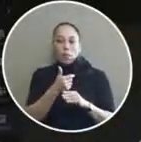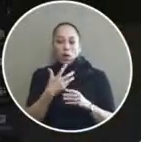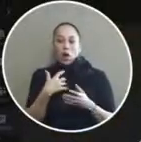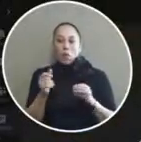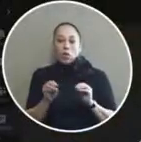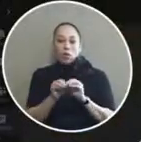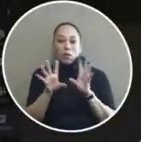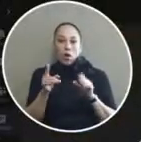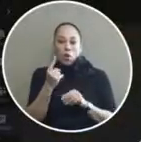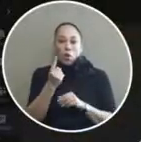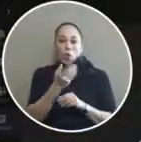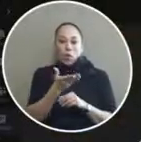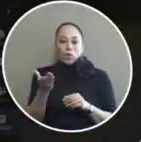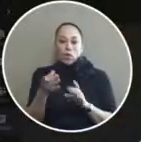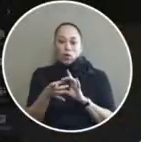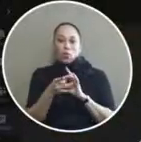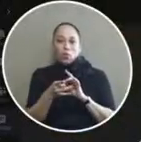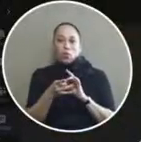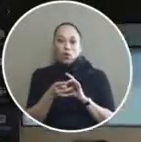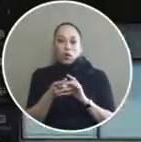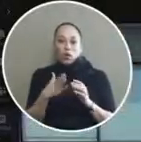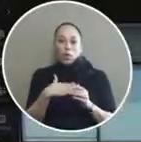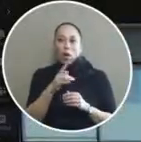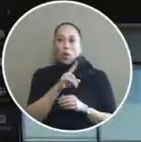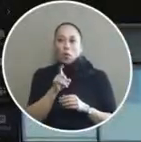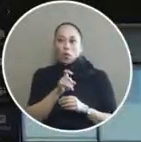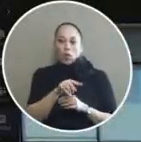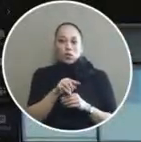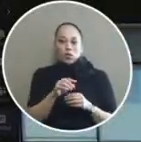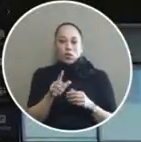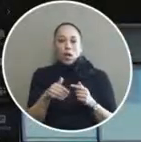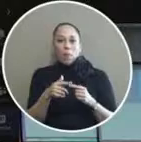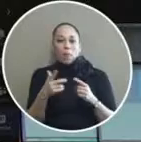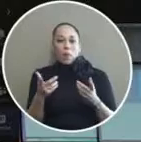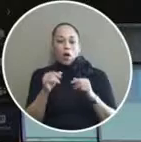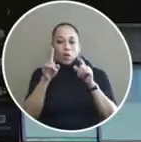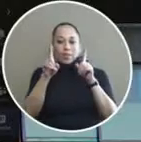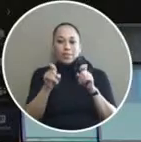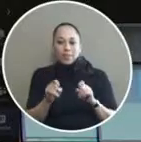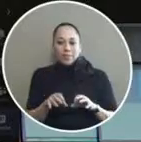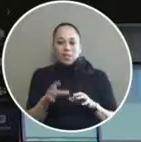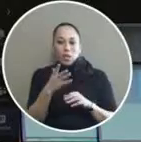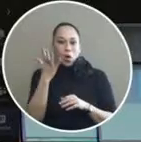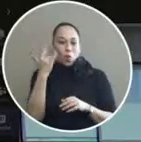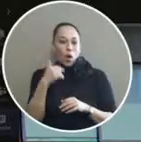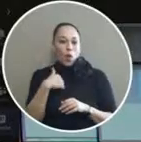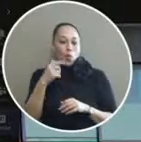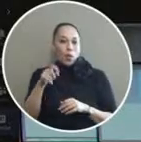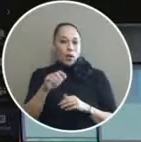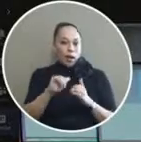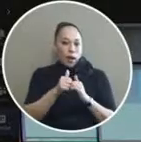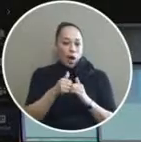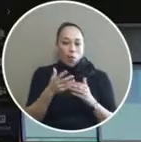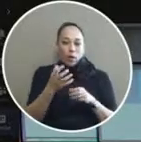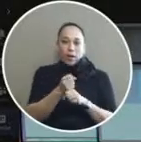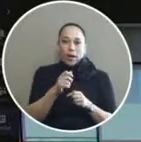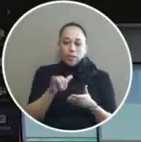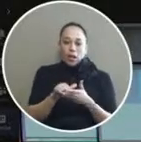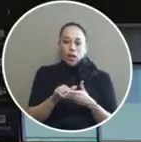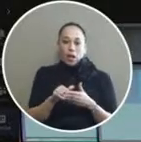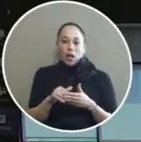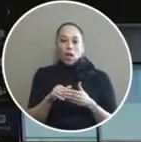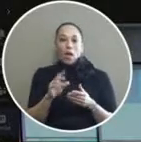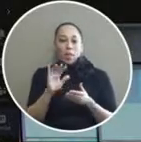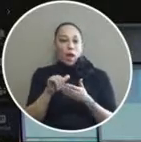clarify one thing related to my request to the governor of testing and why we need it and how we get there. My call